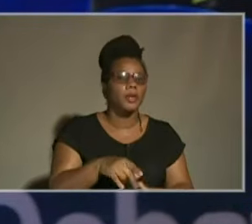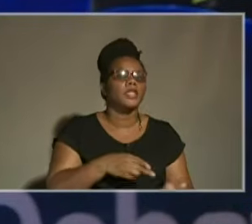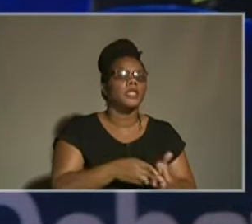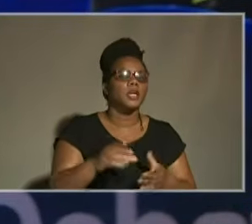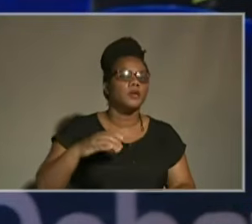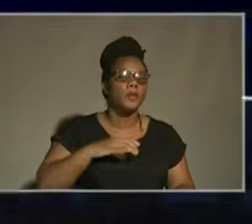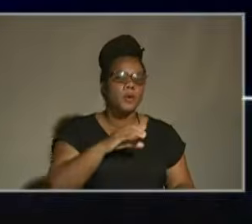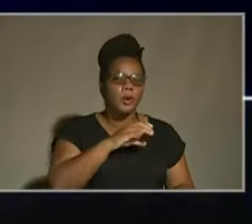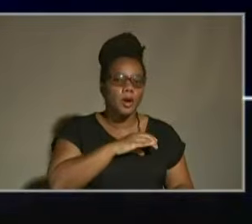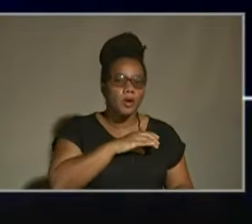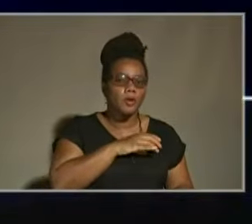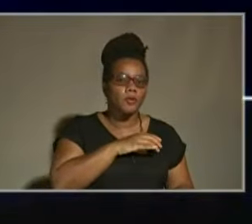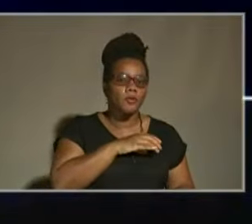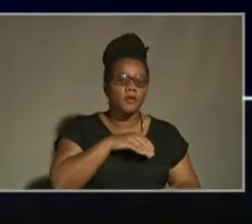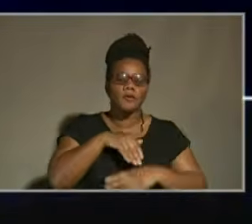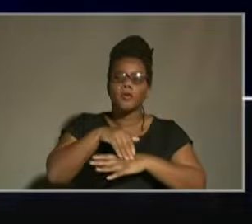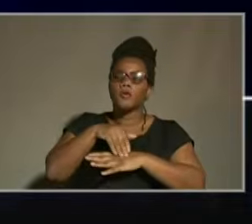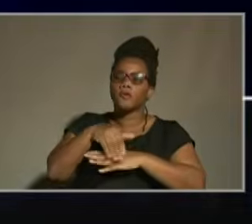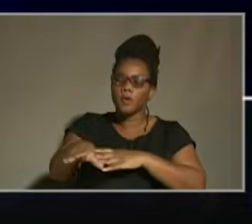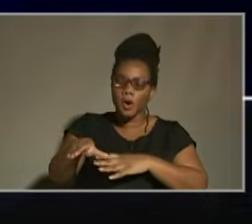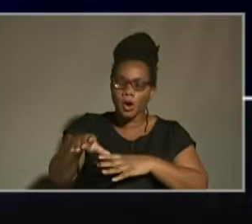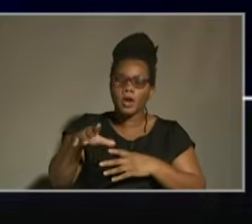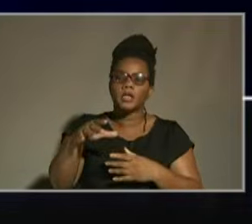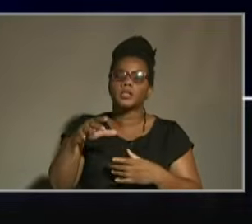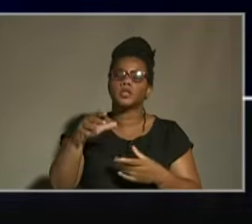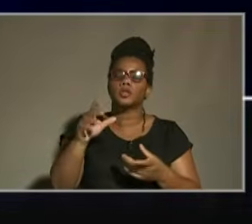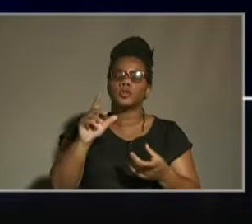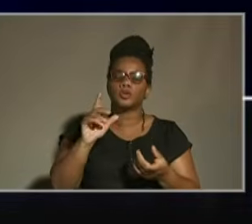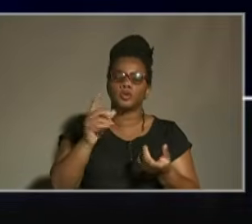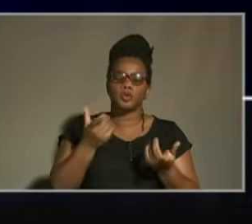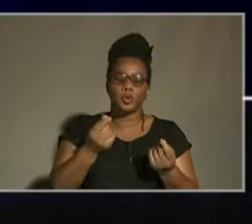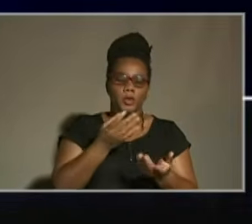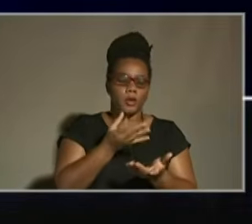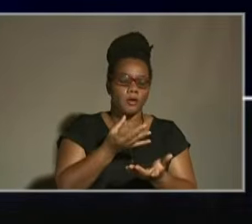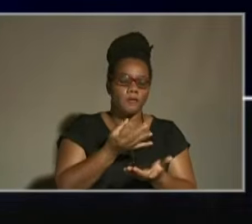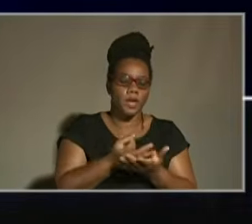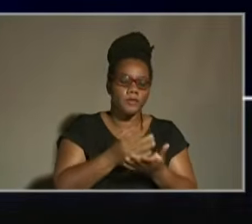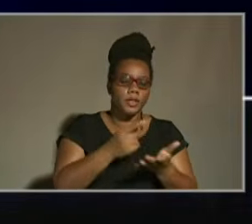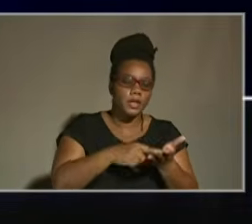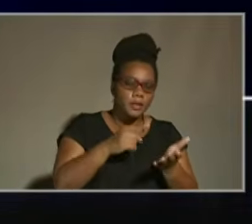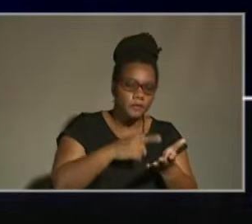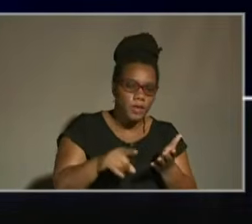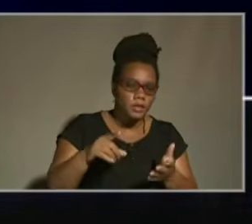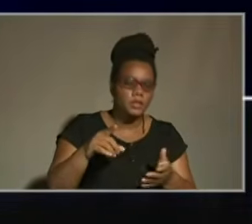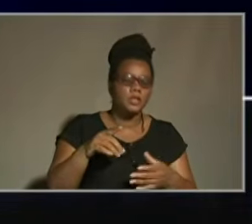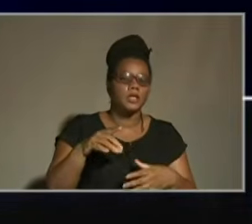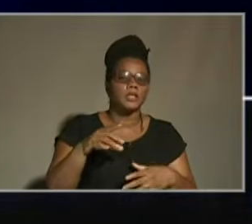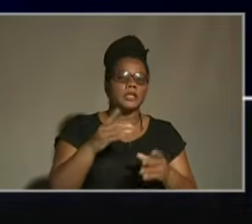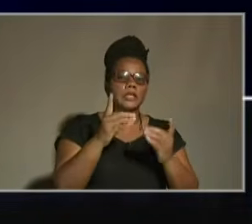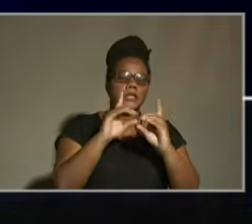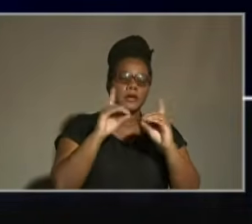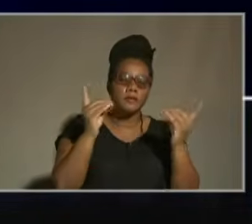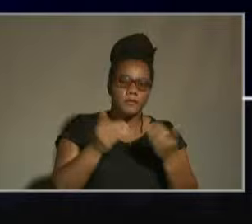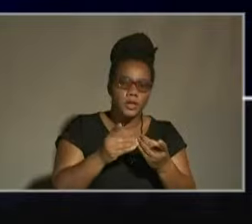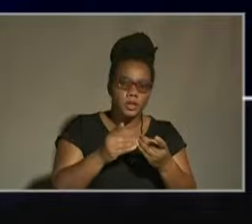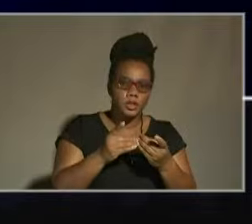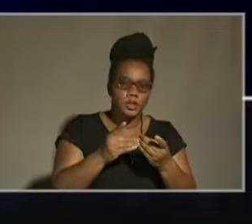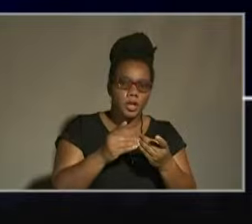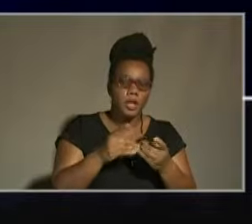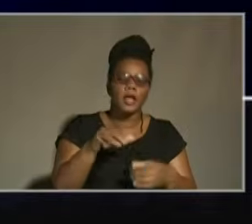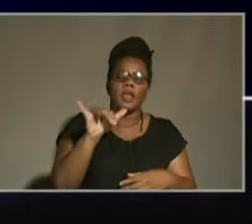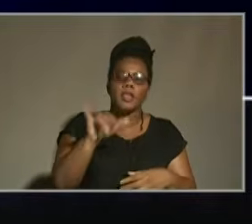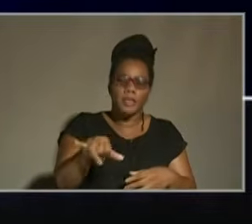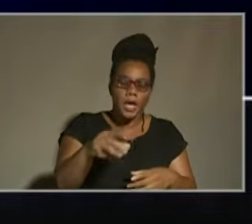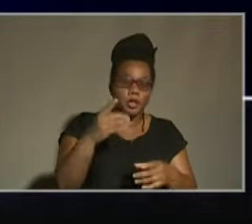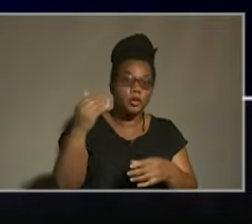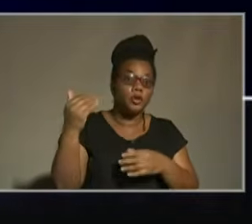his matters to the Financial Investigations Division, a law enforcement agency charged with investigating serious